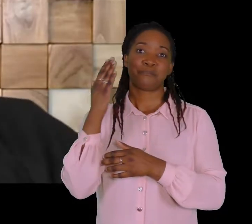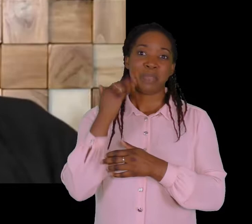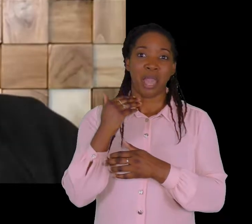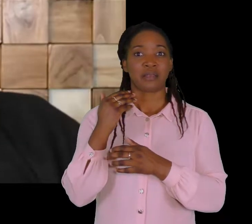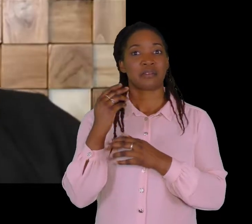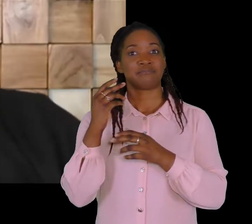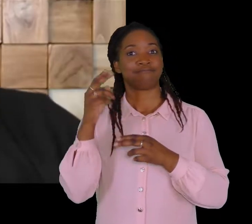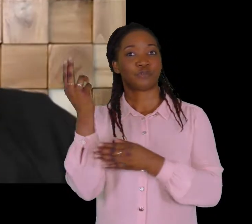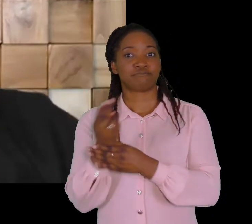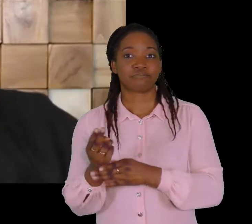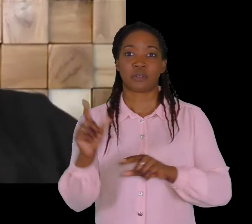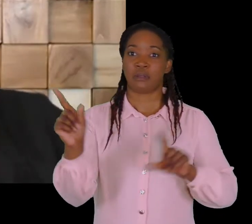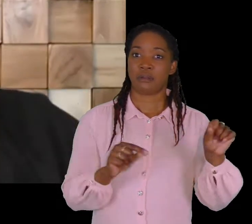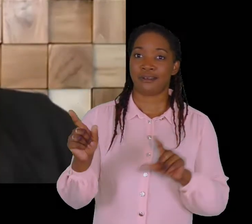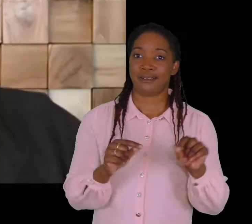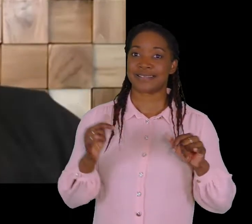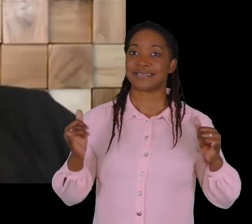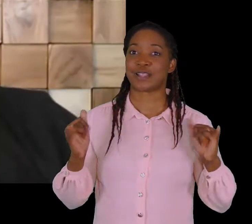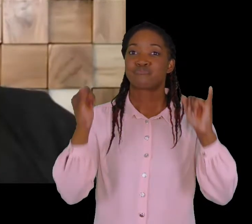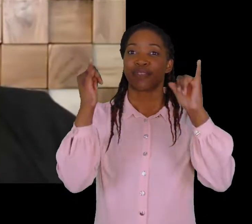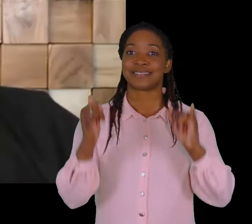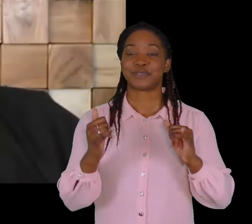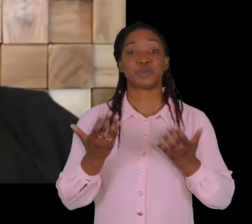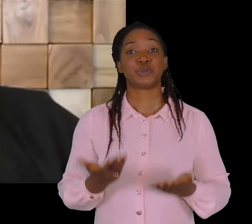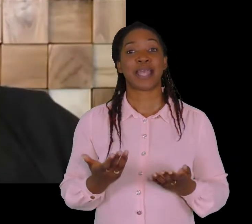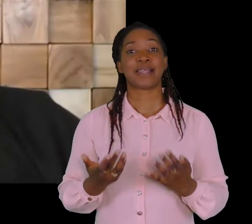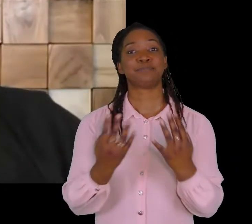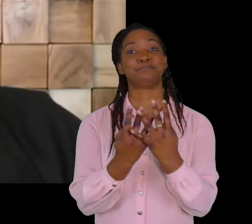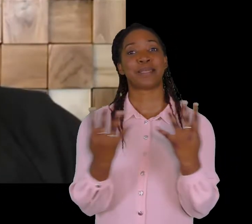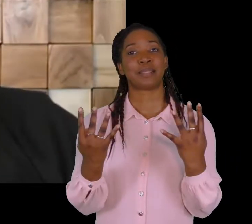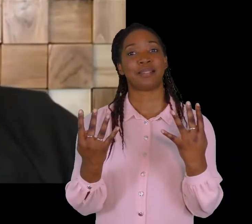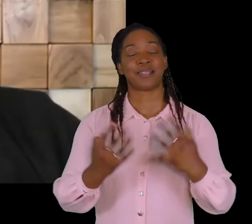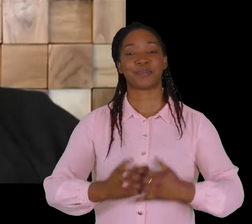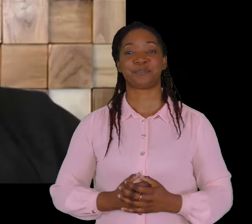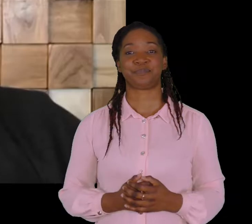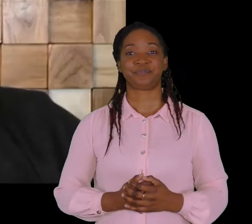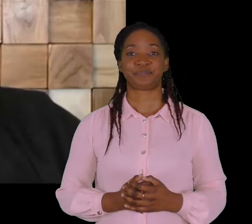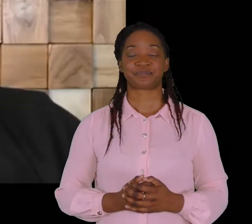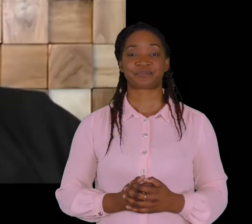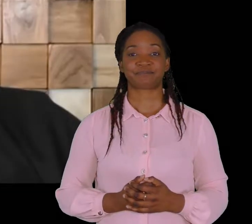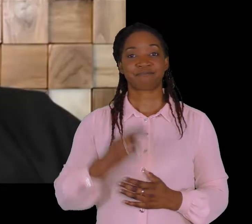Black curators and artists. So today's panel